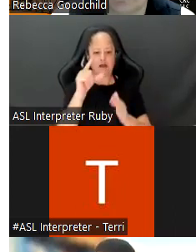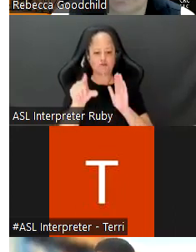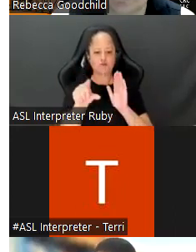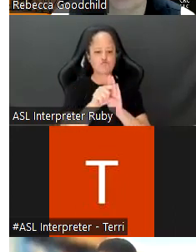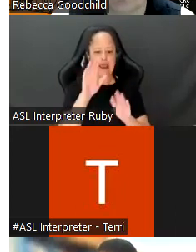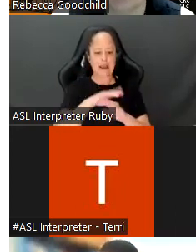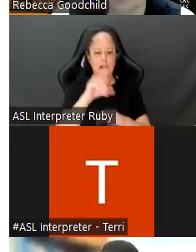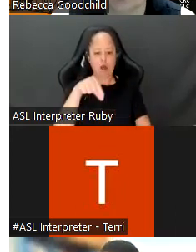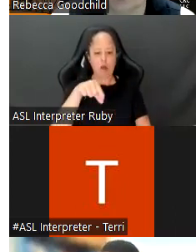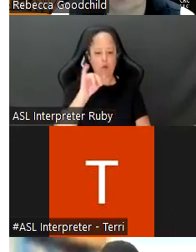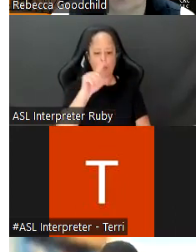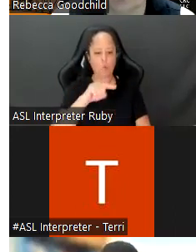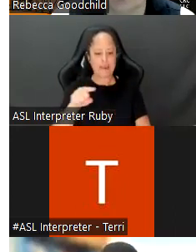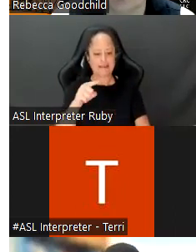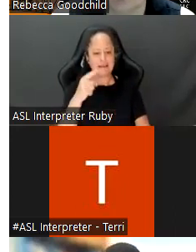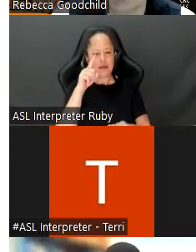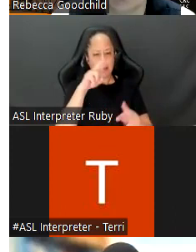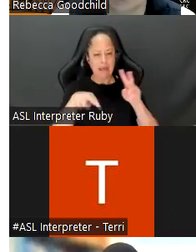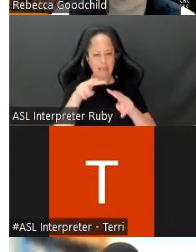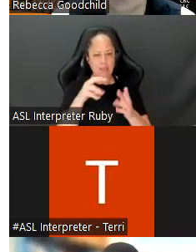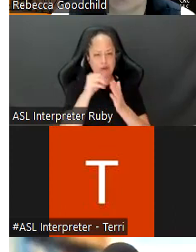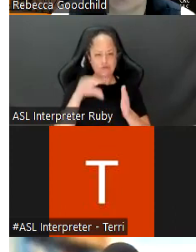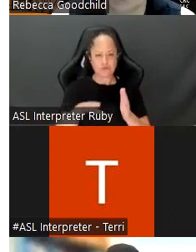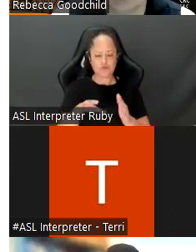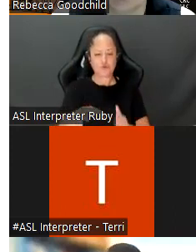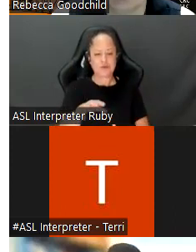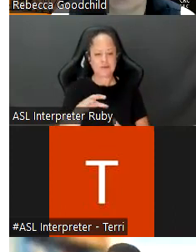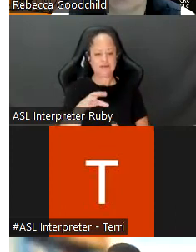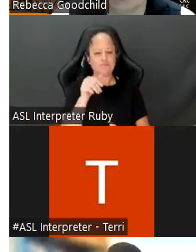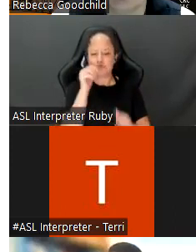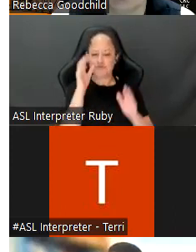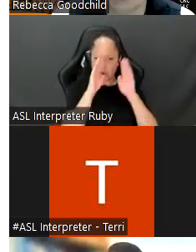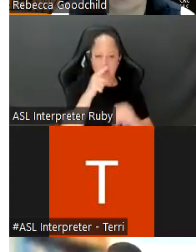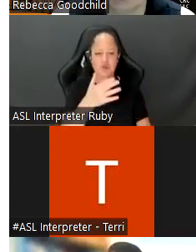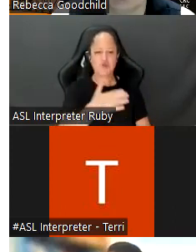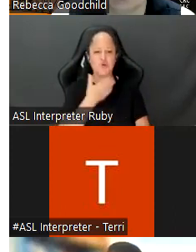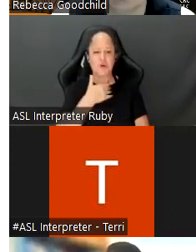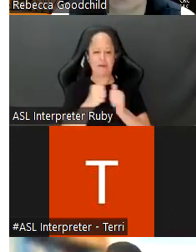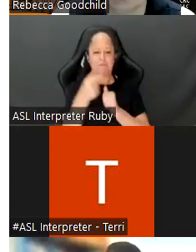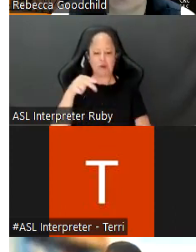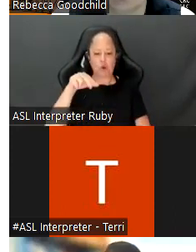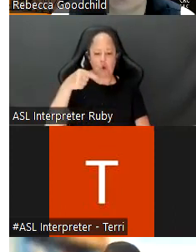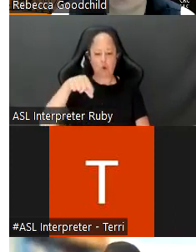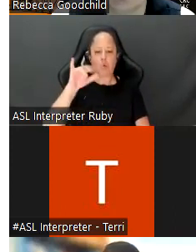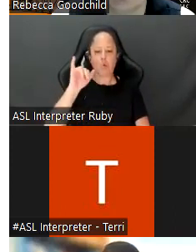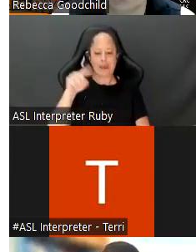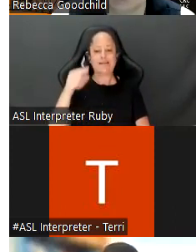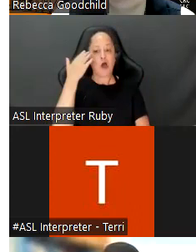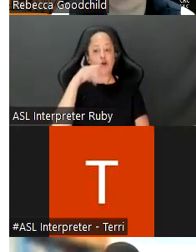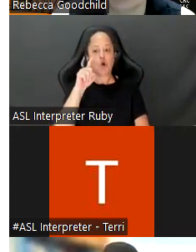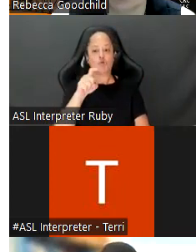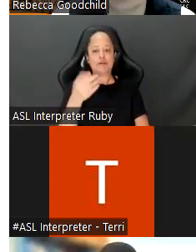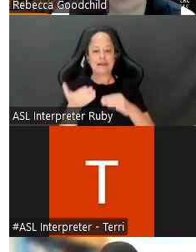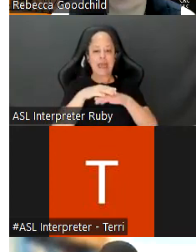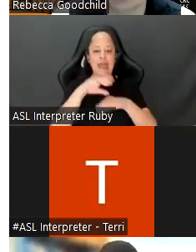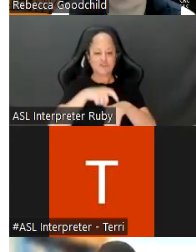did right so it looks to students like so i i brought that student up and said don't worry you're going to be happy with this quiz although i know you need extra time you're going to be good now